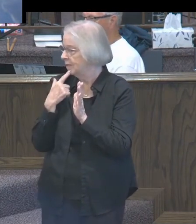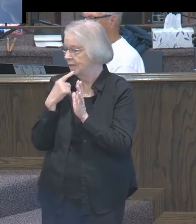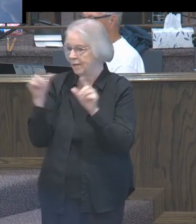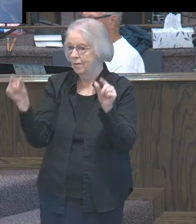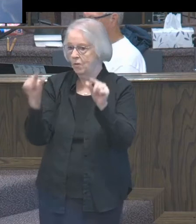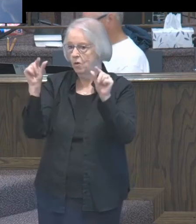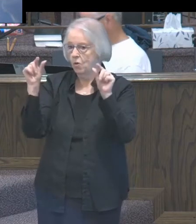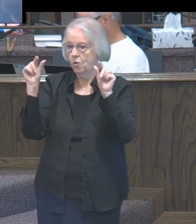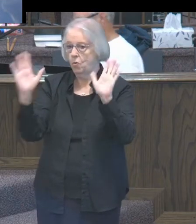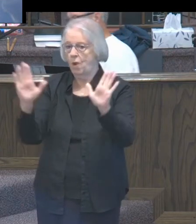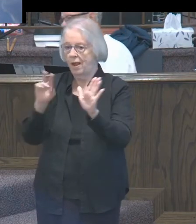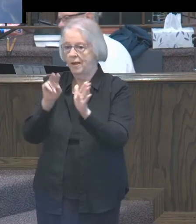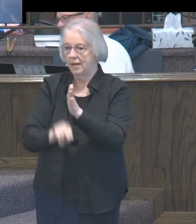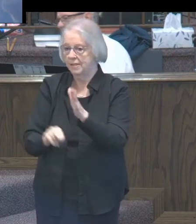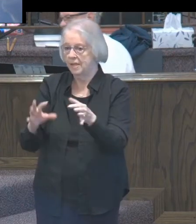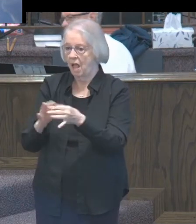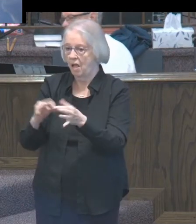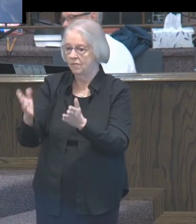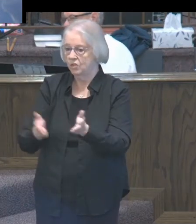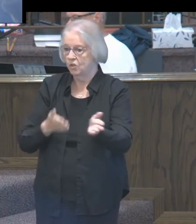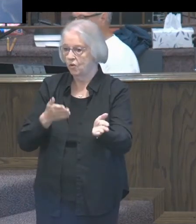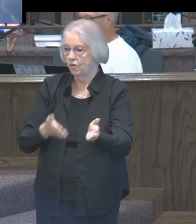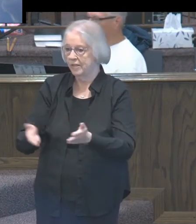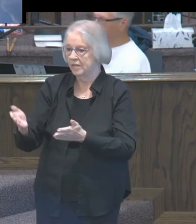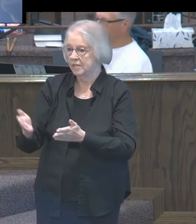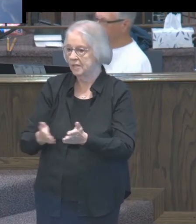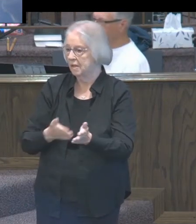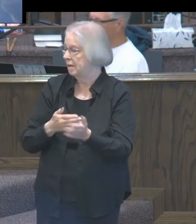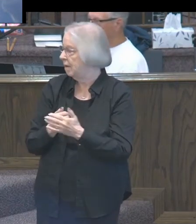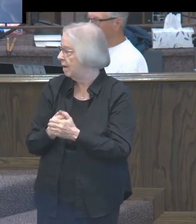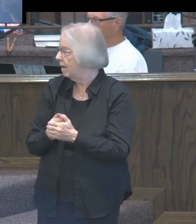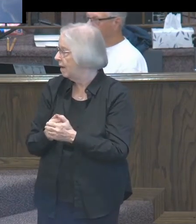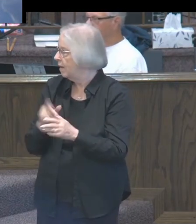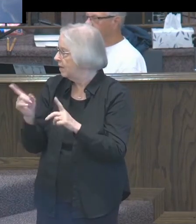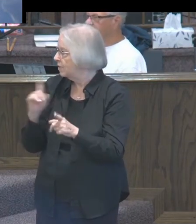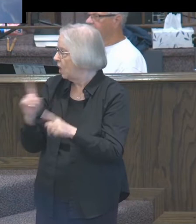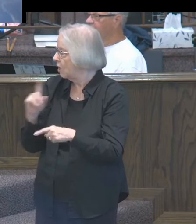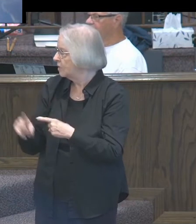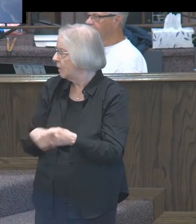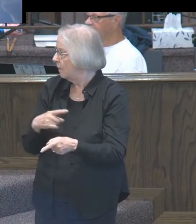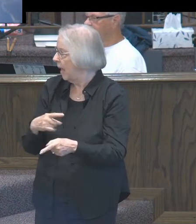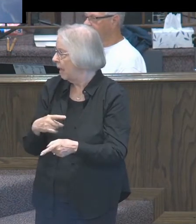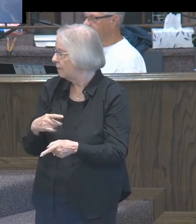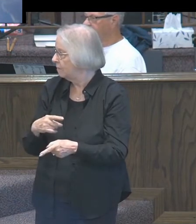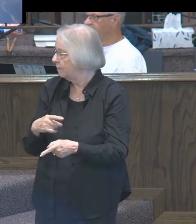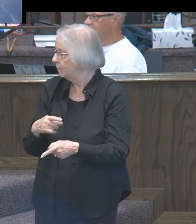greatness of serving. The greatness of serving. And he talks about those in the